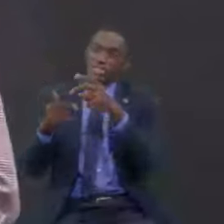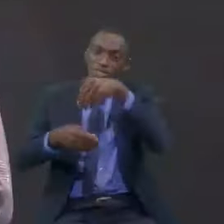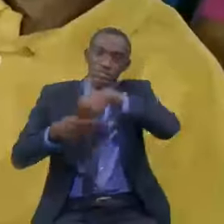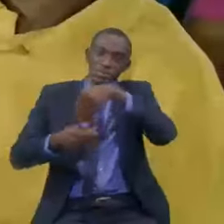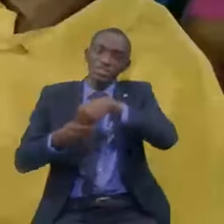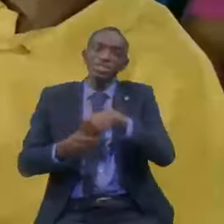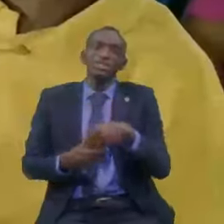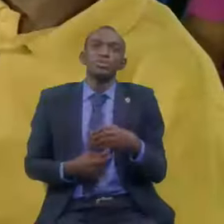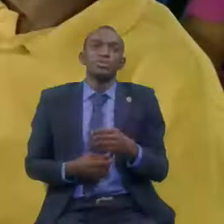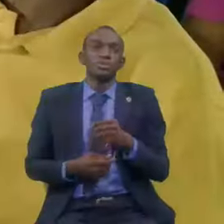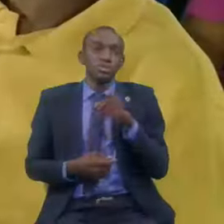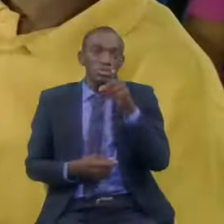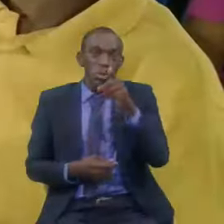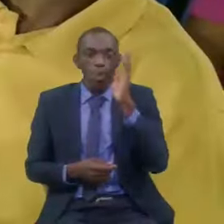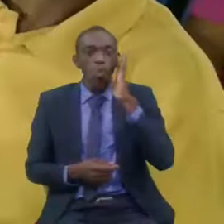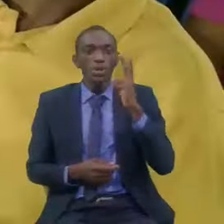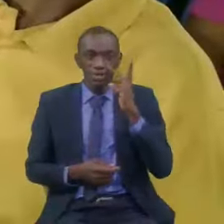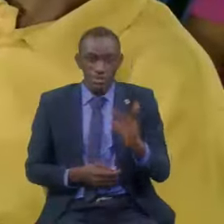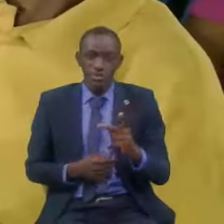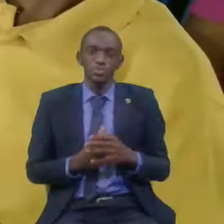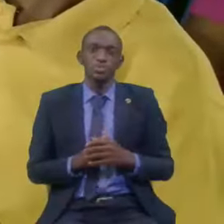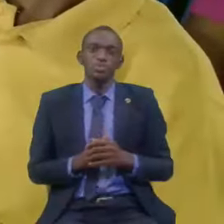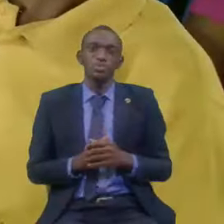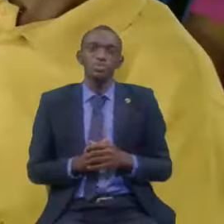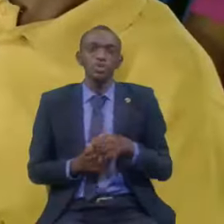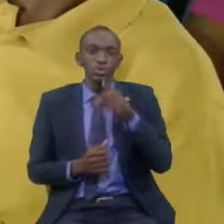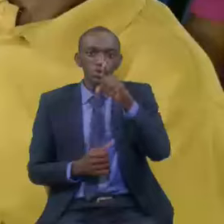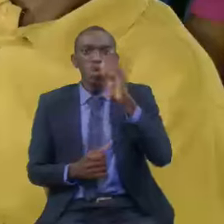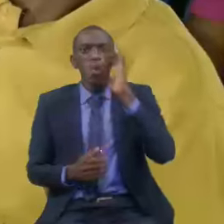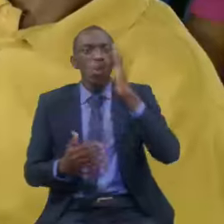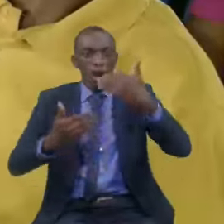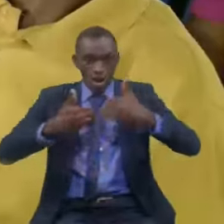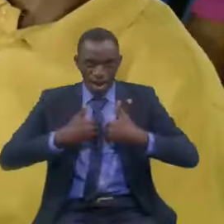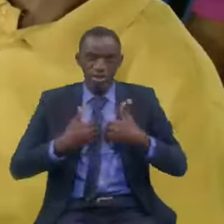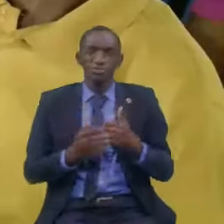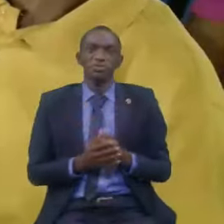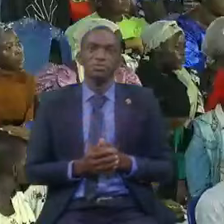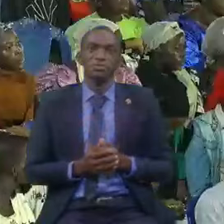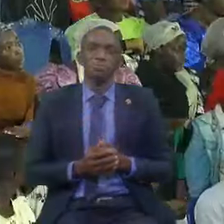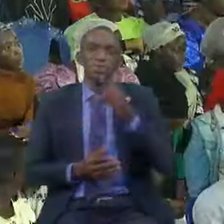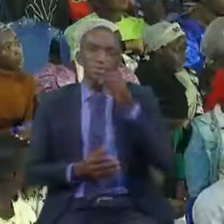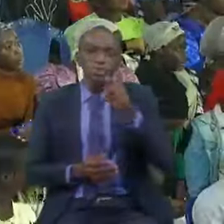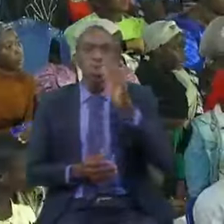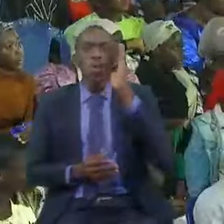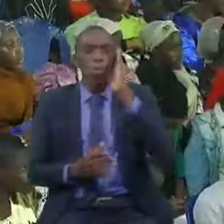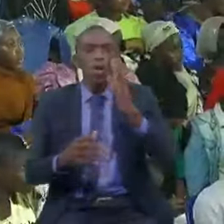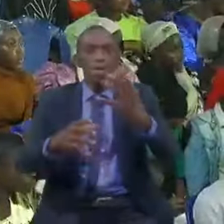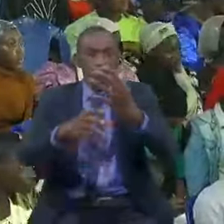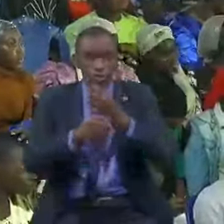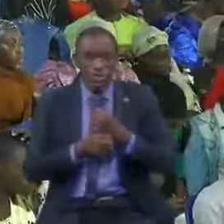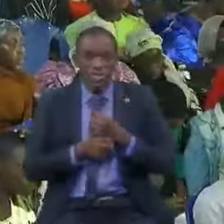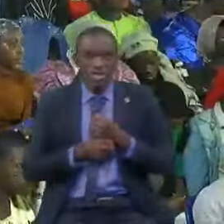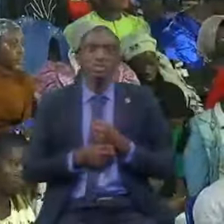see. You will have. You will possess. And where